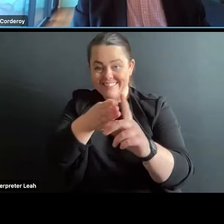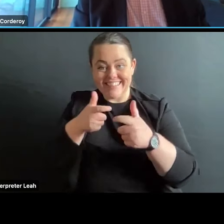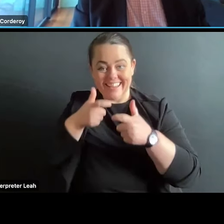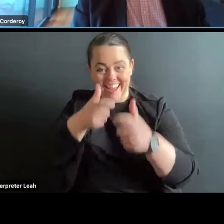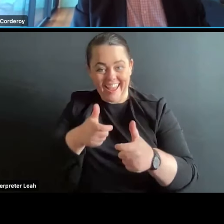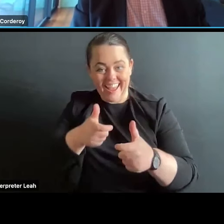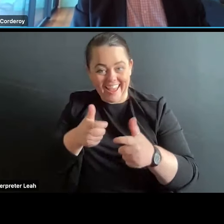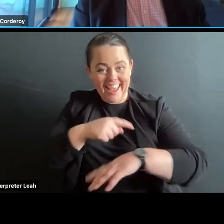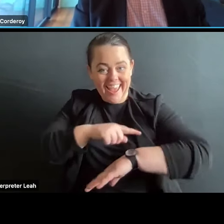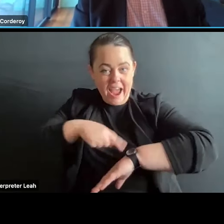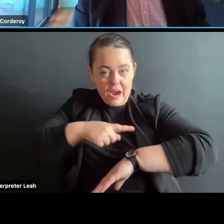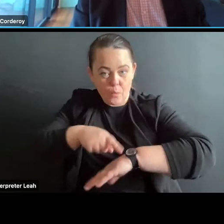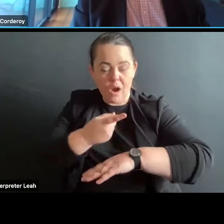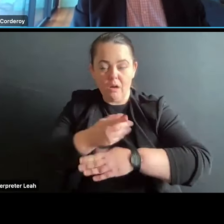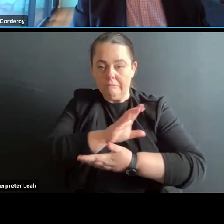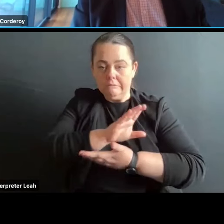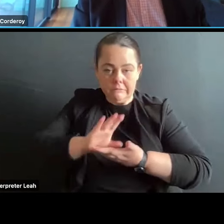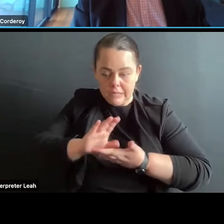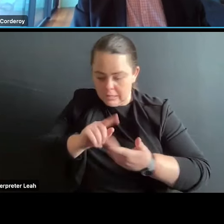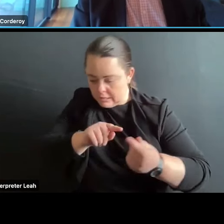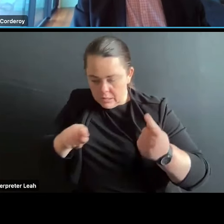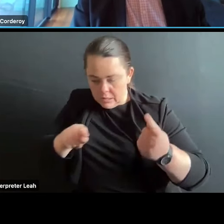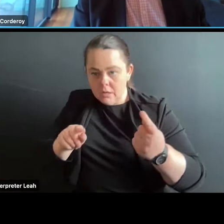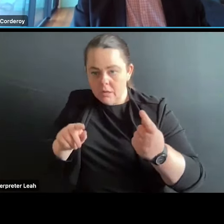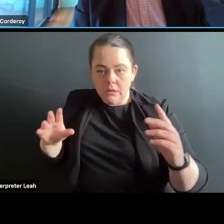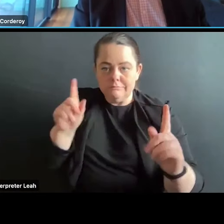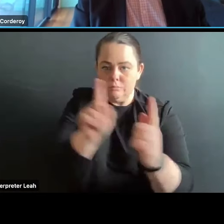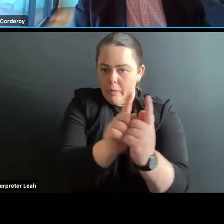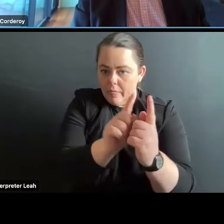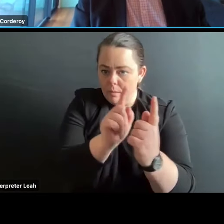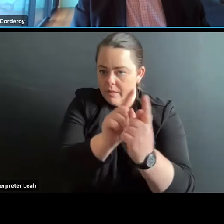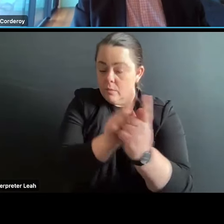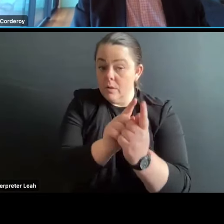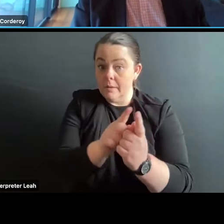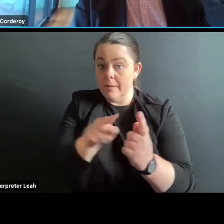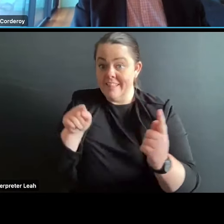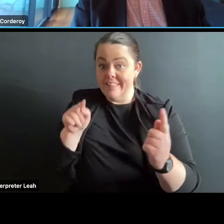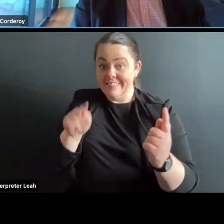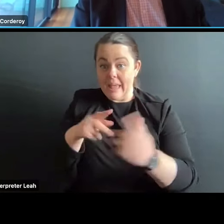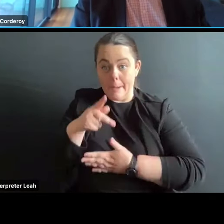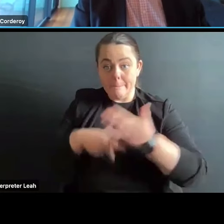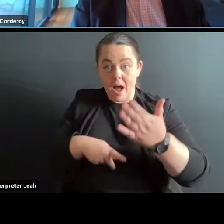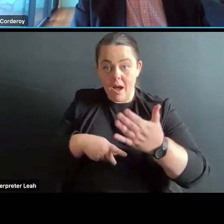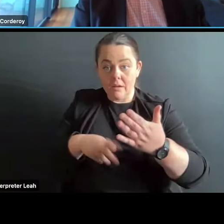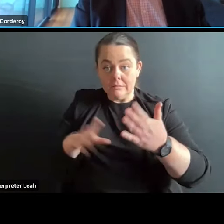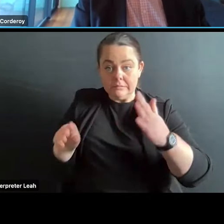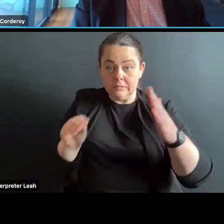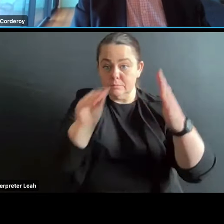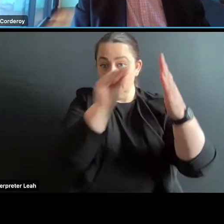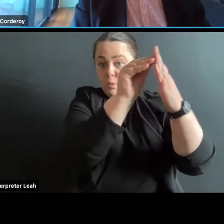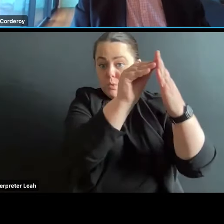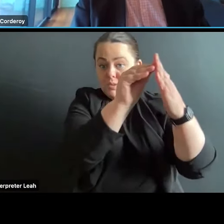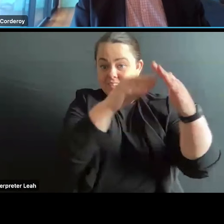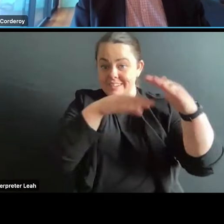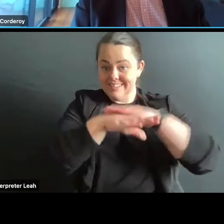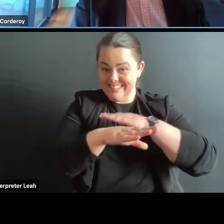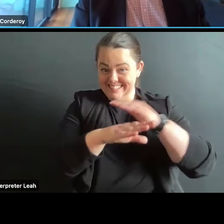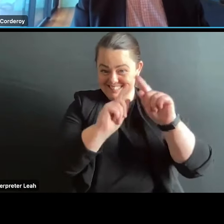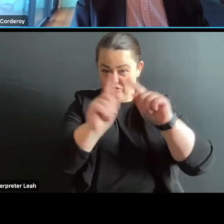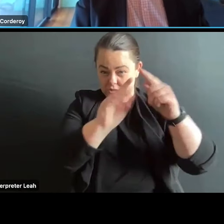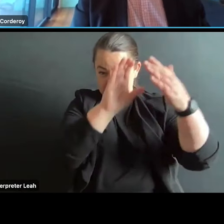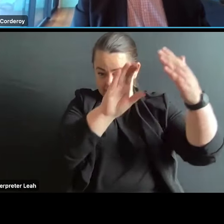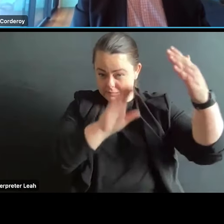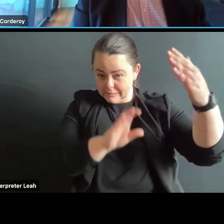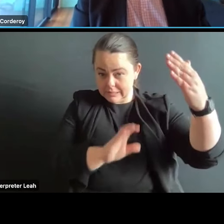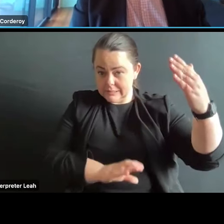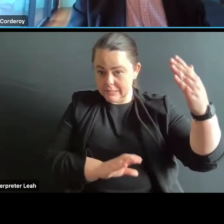hours included in there, it's really important that you allocate that portion to the various segments. For